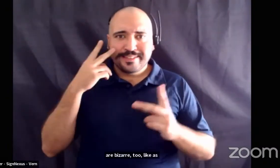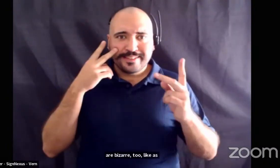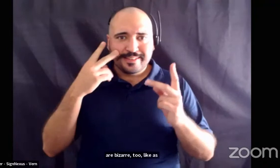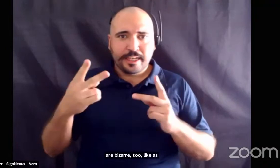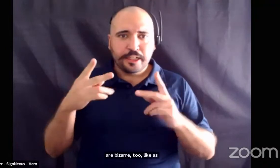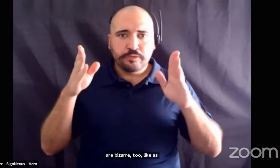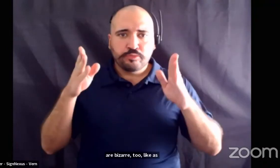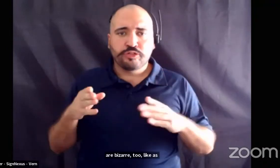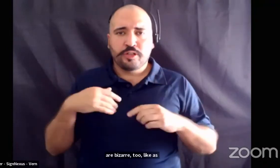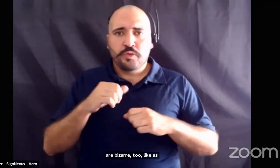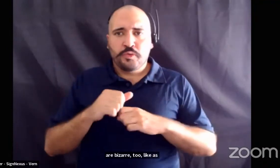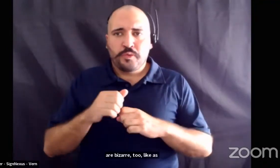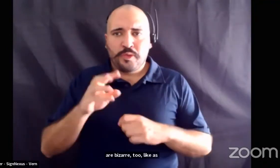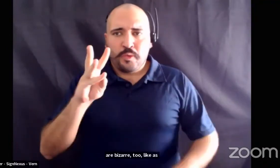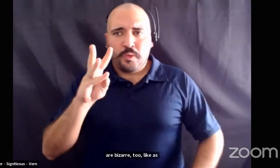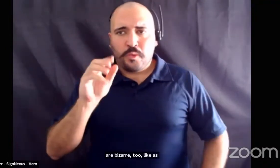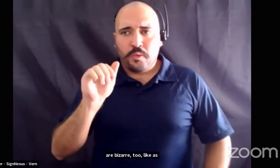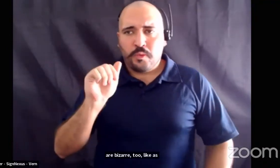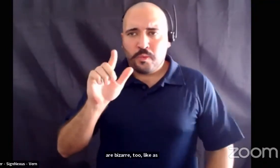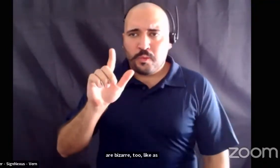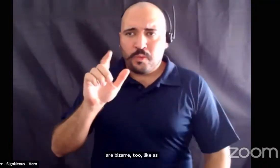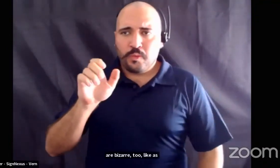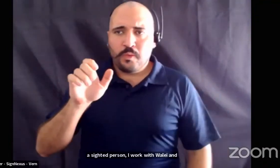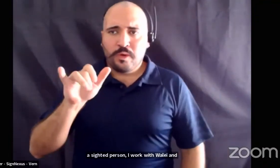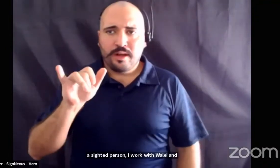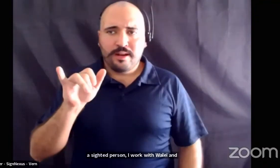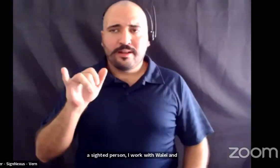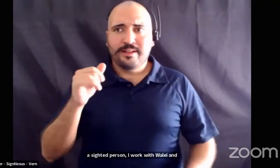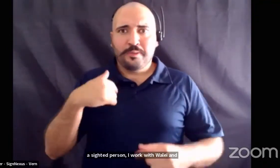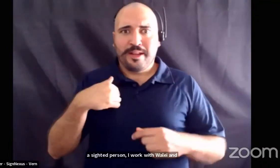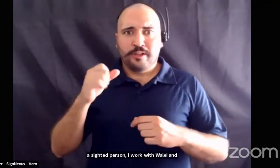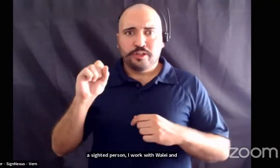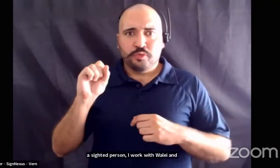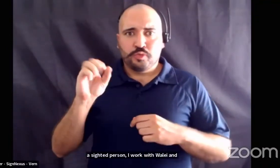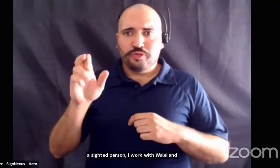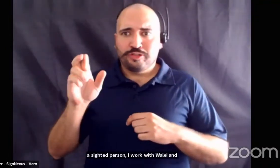Wale, and sometimes he'll have a screen reader on so I